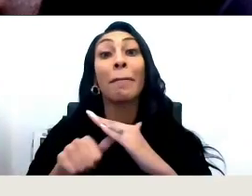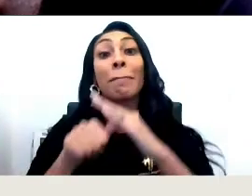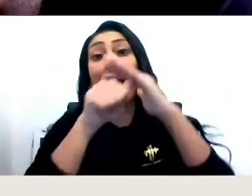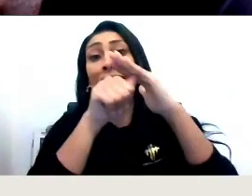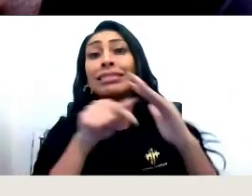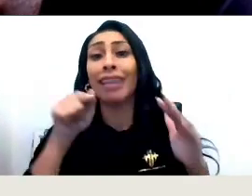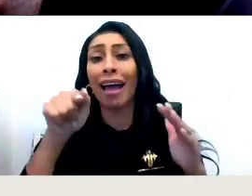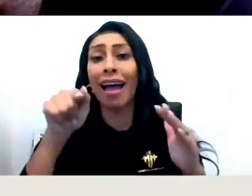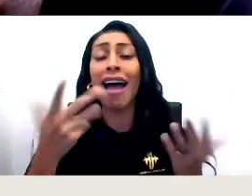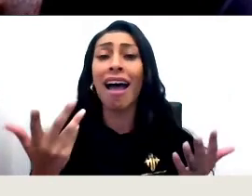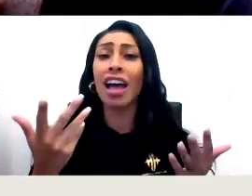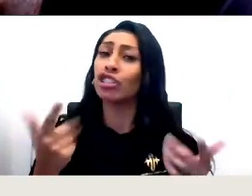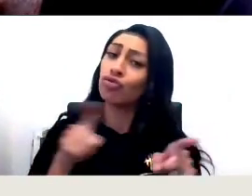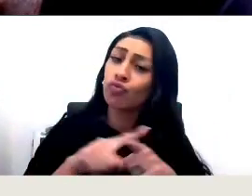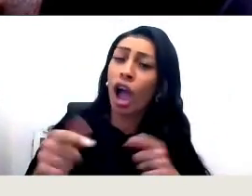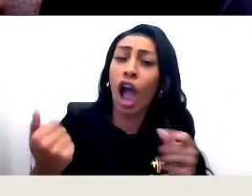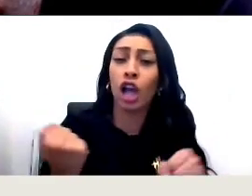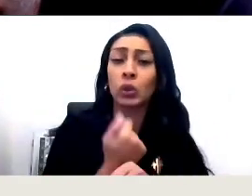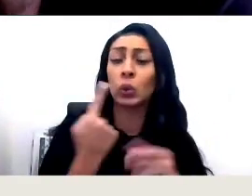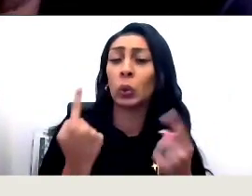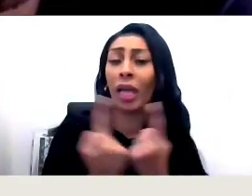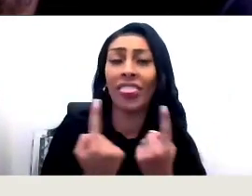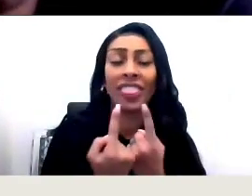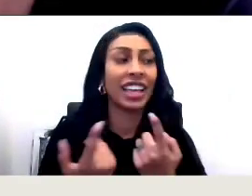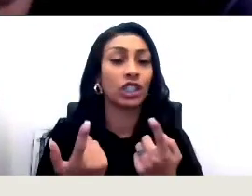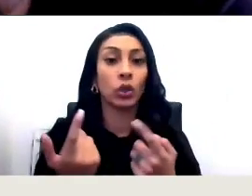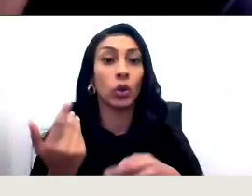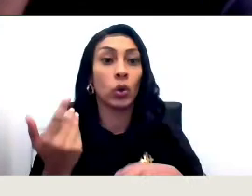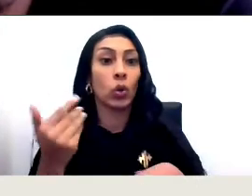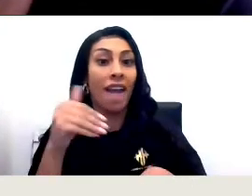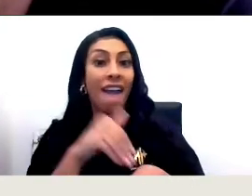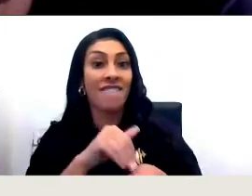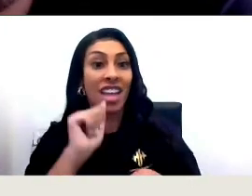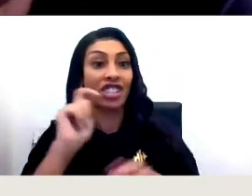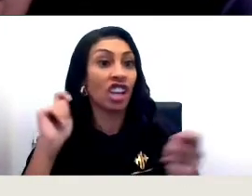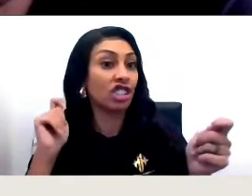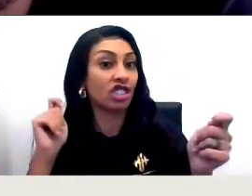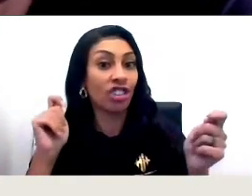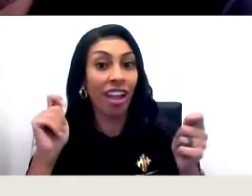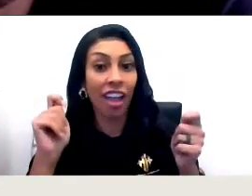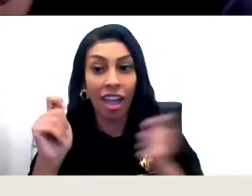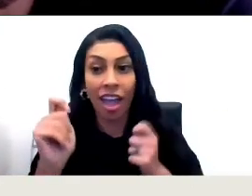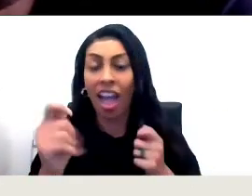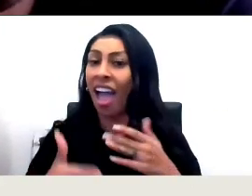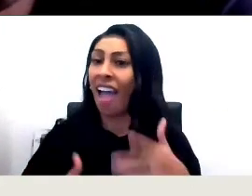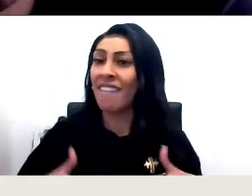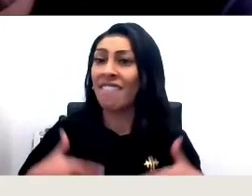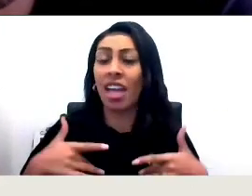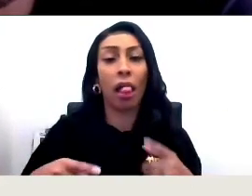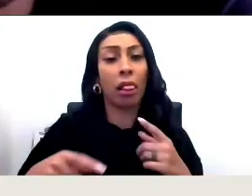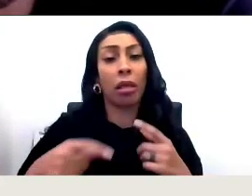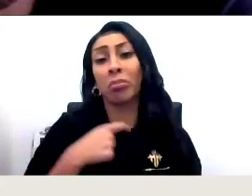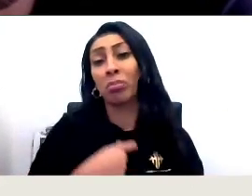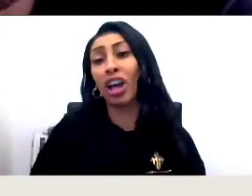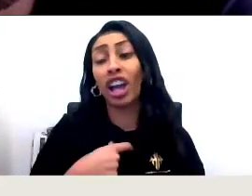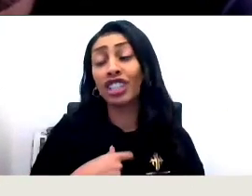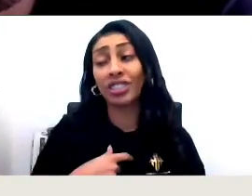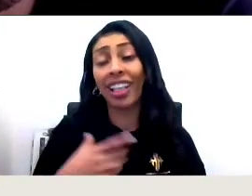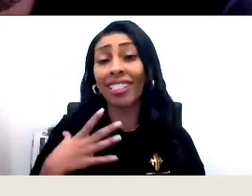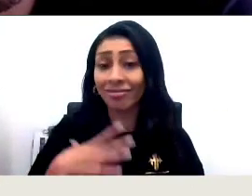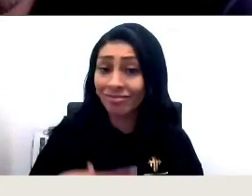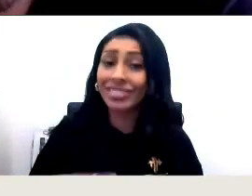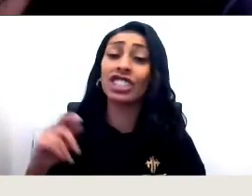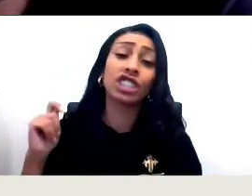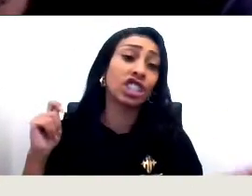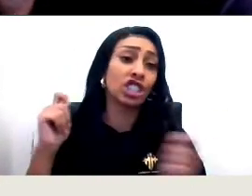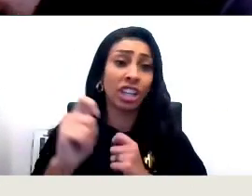things to effect change in the world where I see that, where I feel personally that the change needs to be brought. But how about